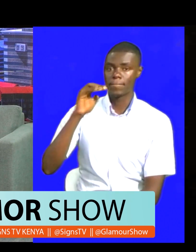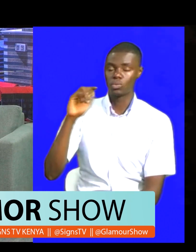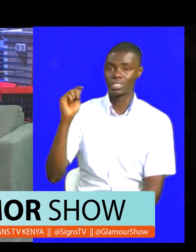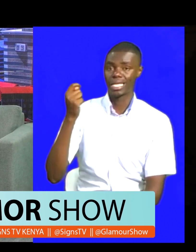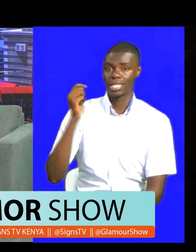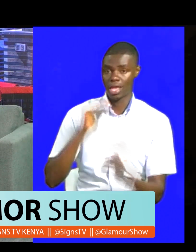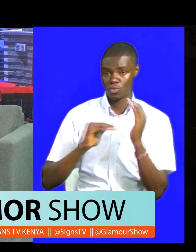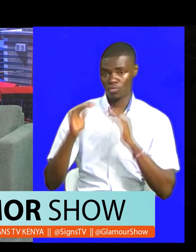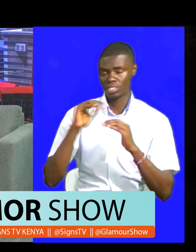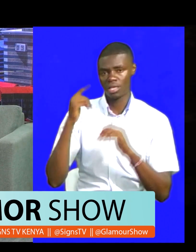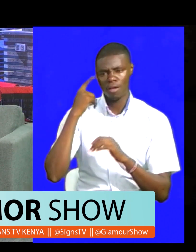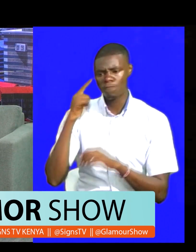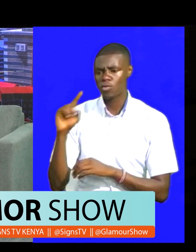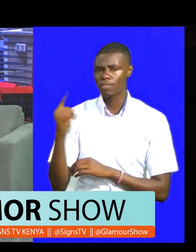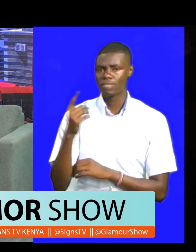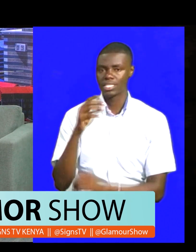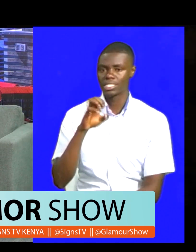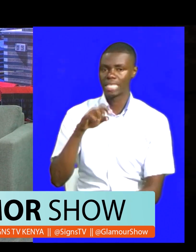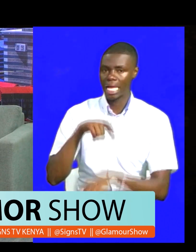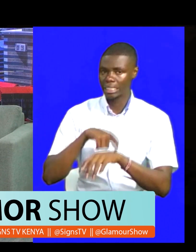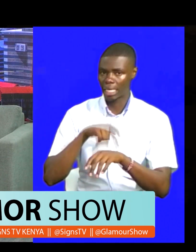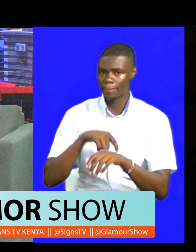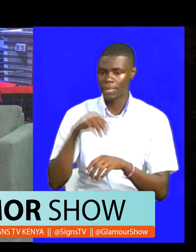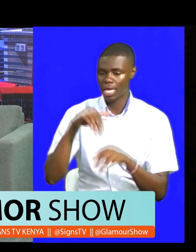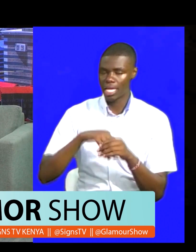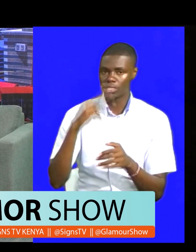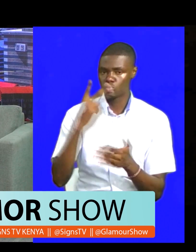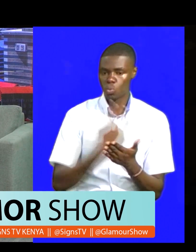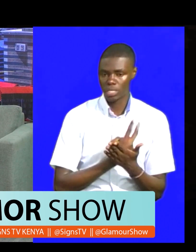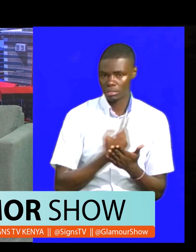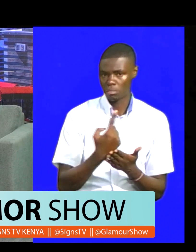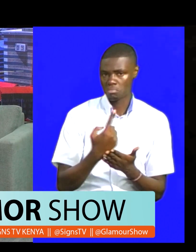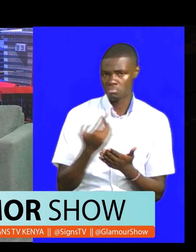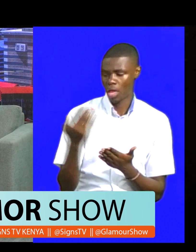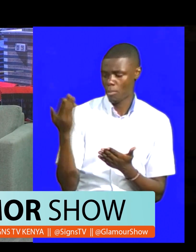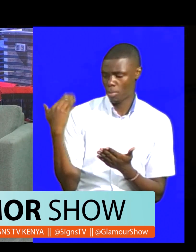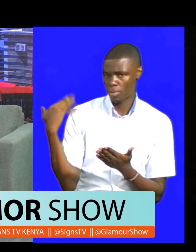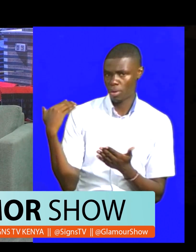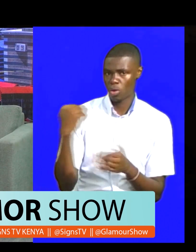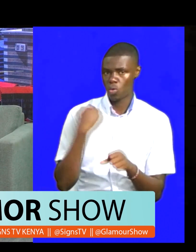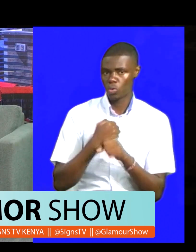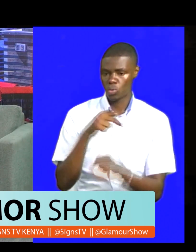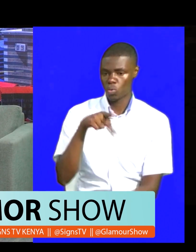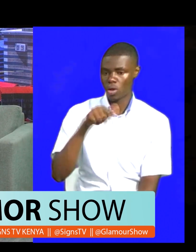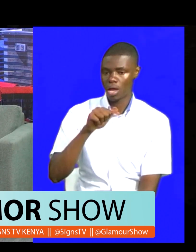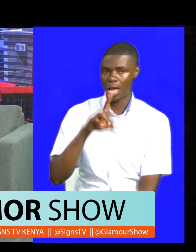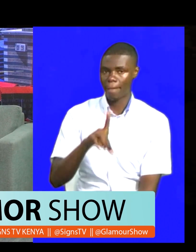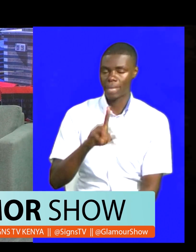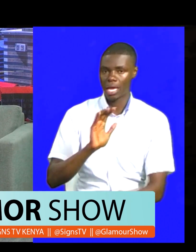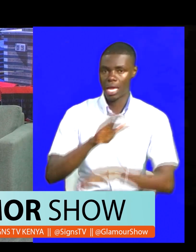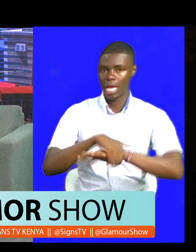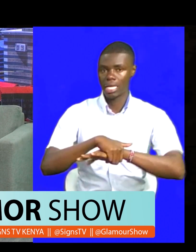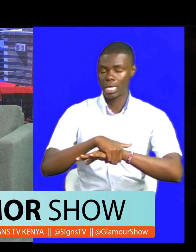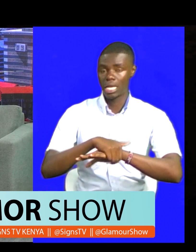fraternity. Even for the first edition, in 2 weeks time, we did a pad drive in Uplands,